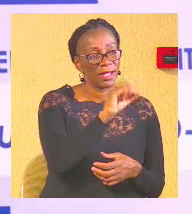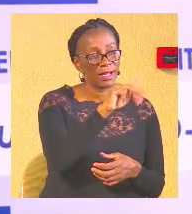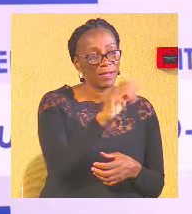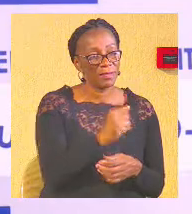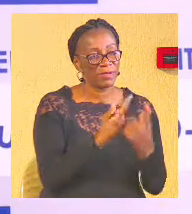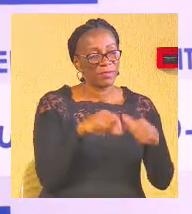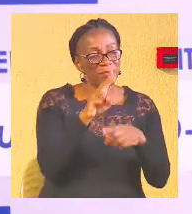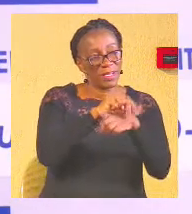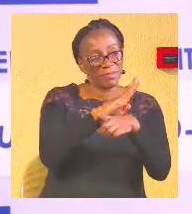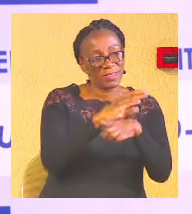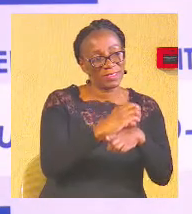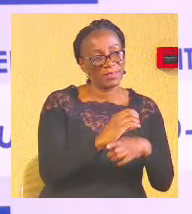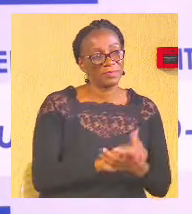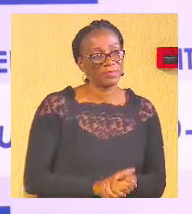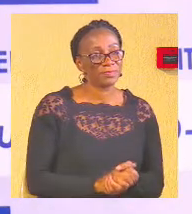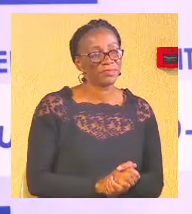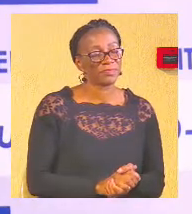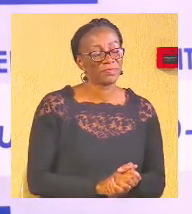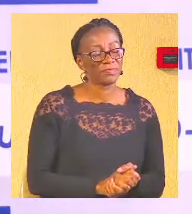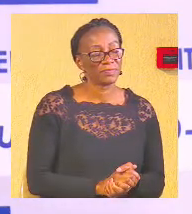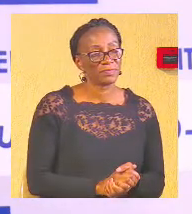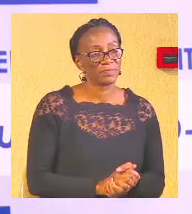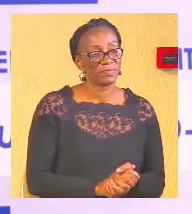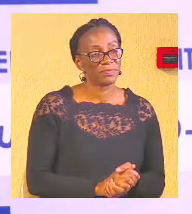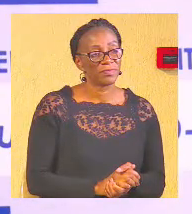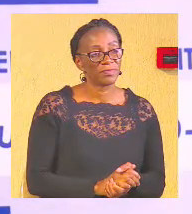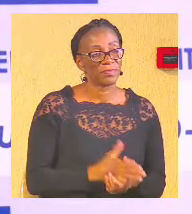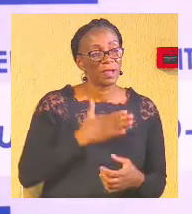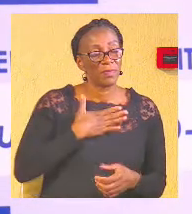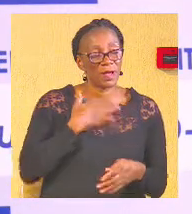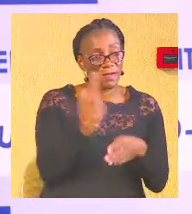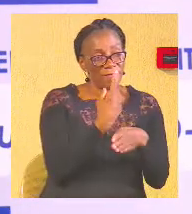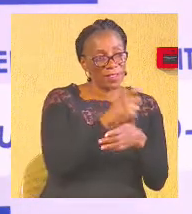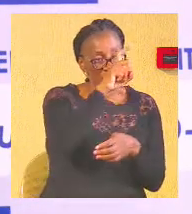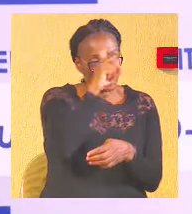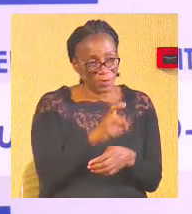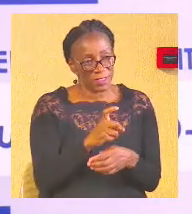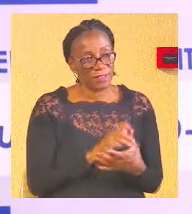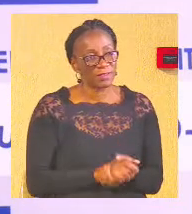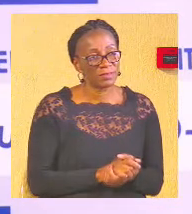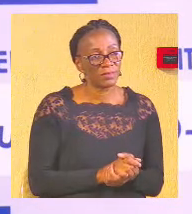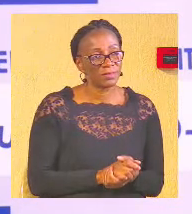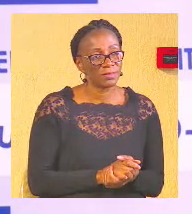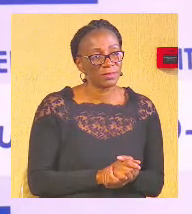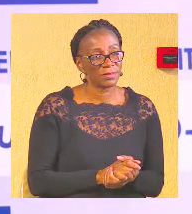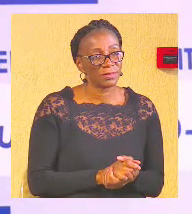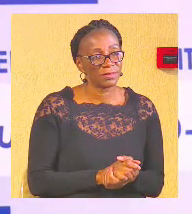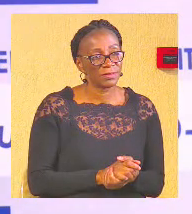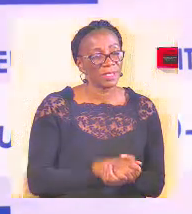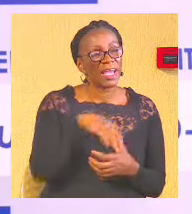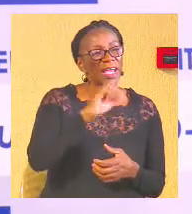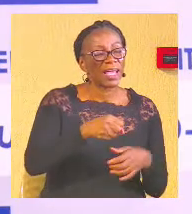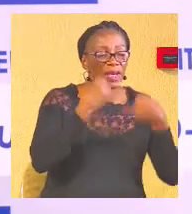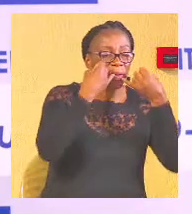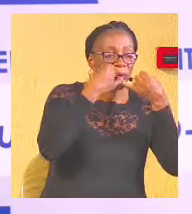I have two for Mr. Thomas. My first question is if the ED can perhaps just update the nation